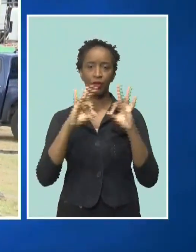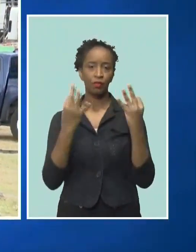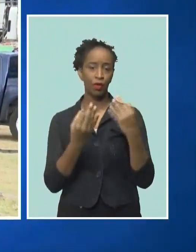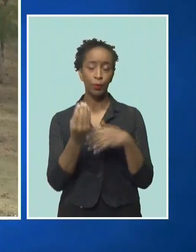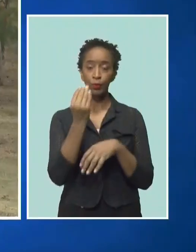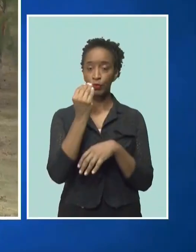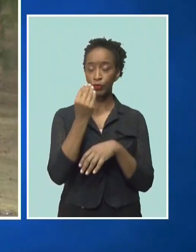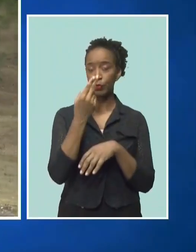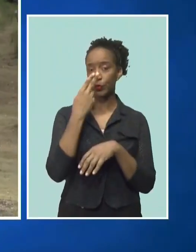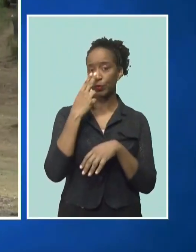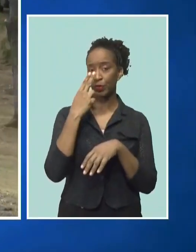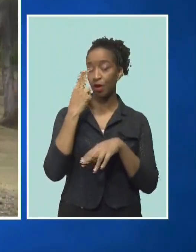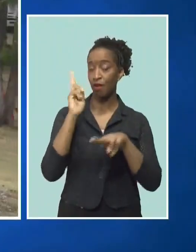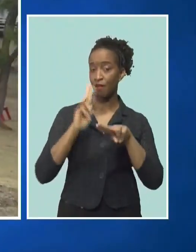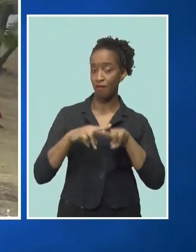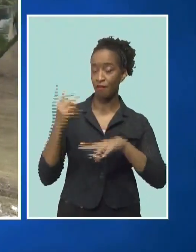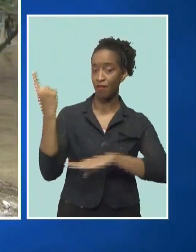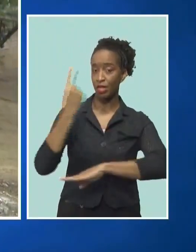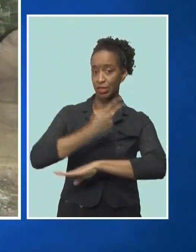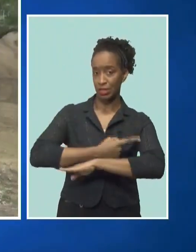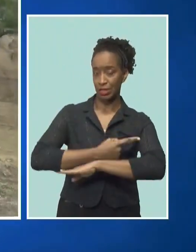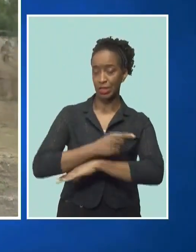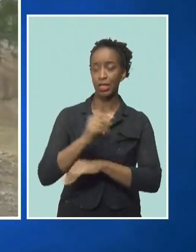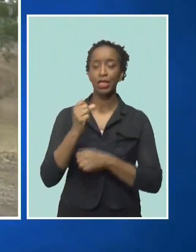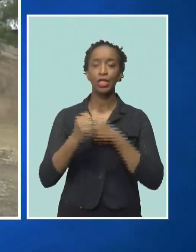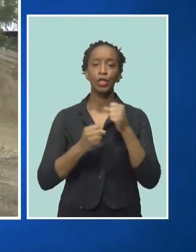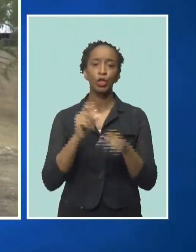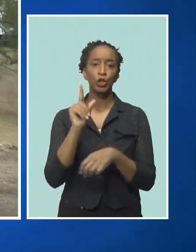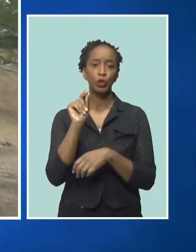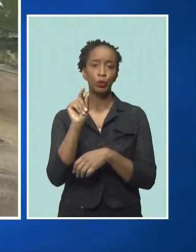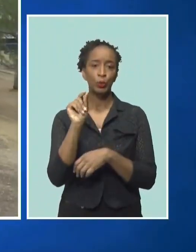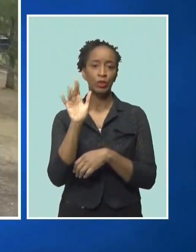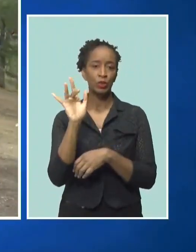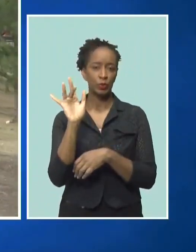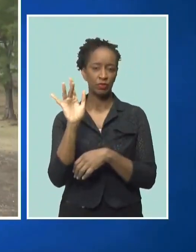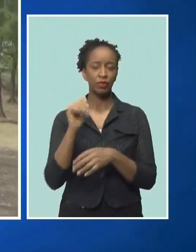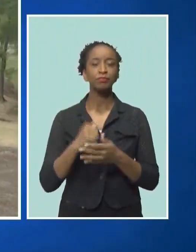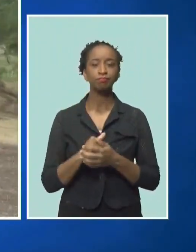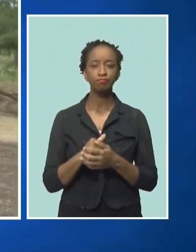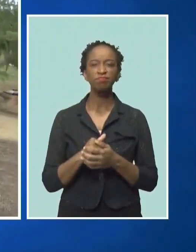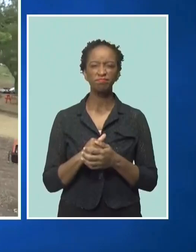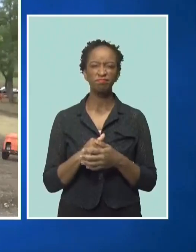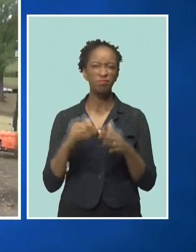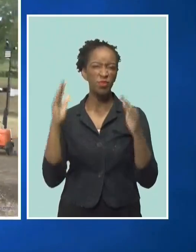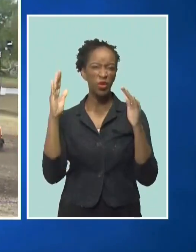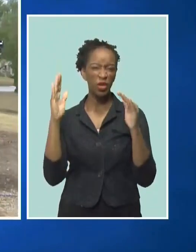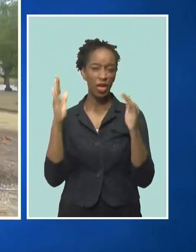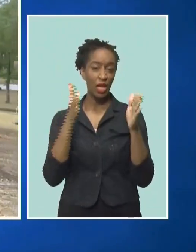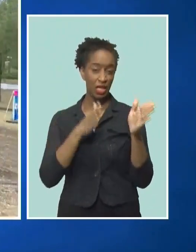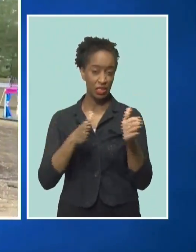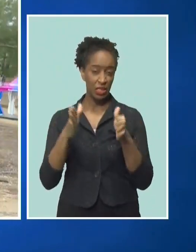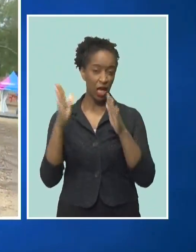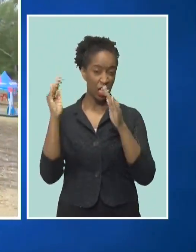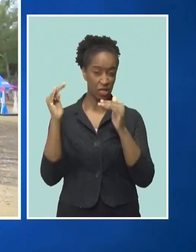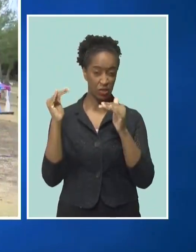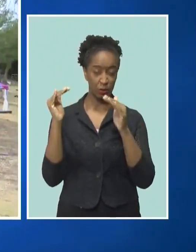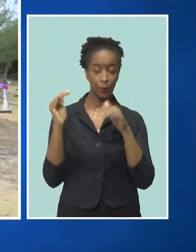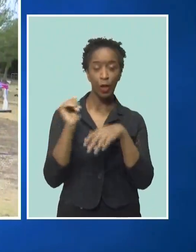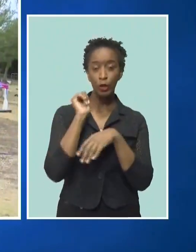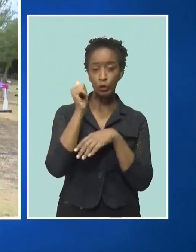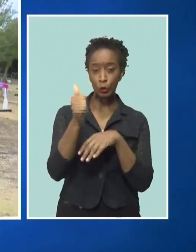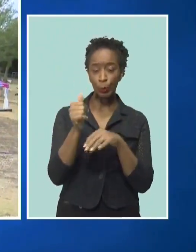Day. The only thing not there yet is the massive crowd expected to converge at the location. Director of We